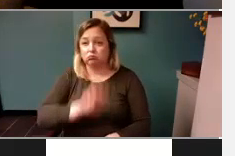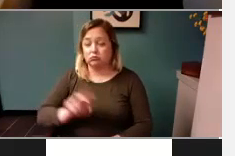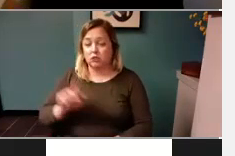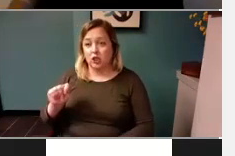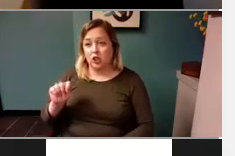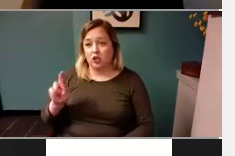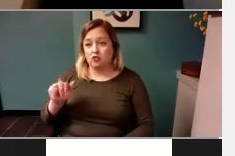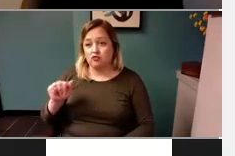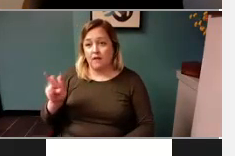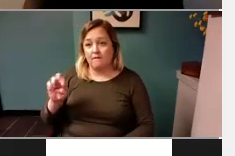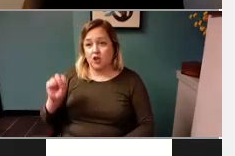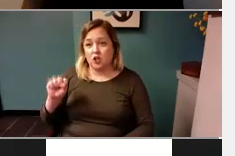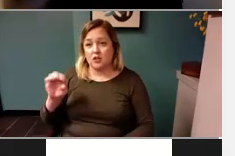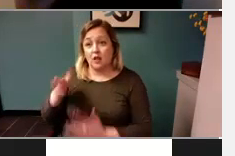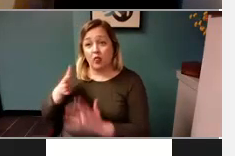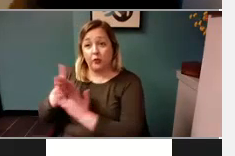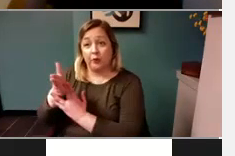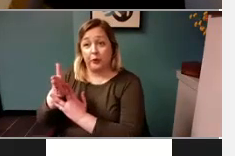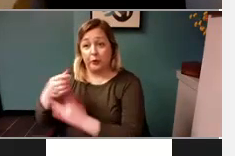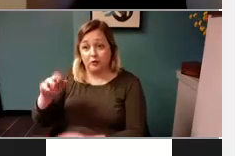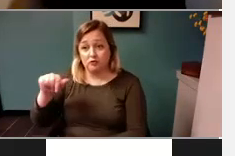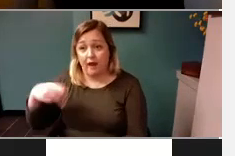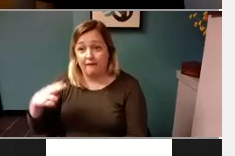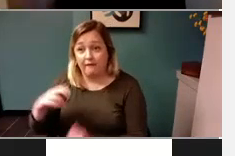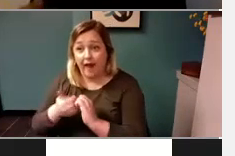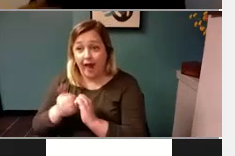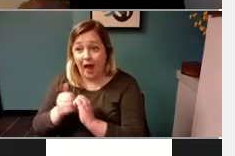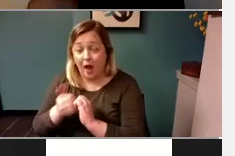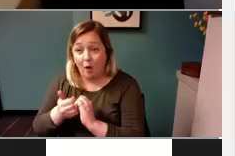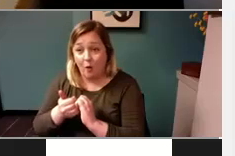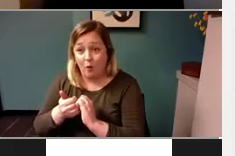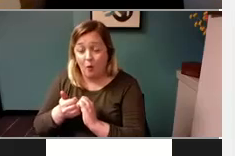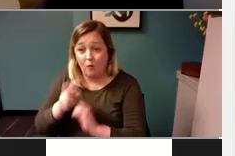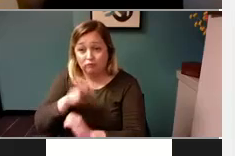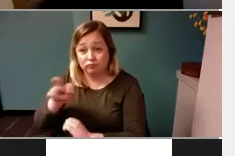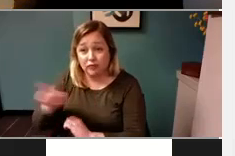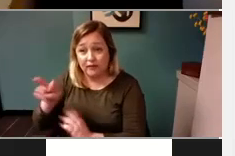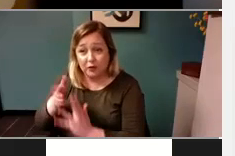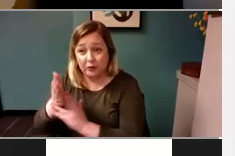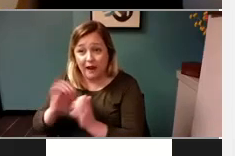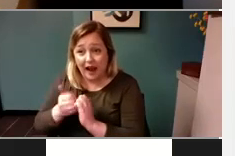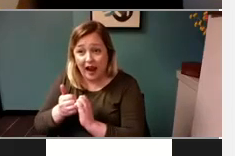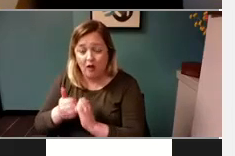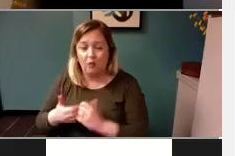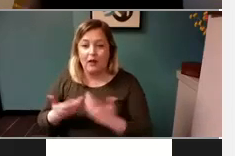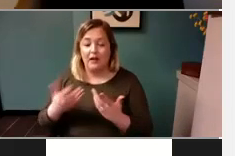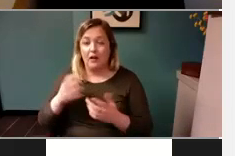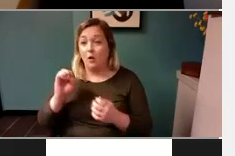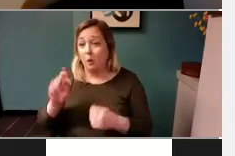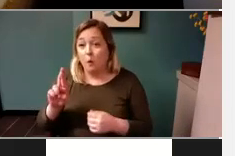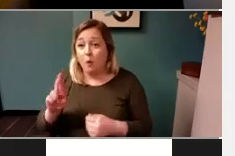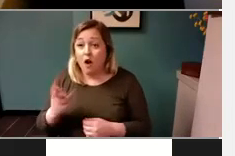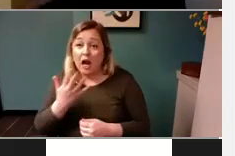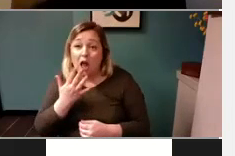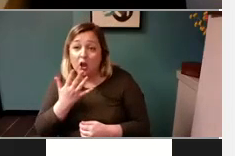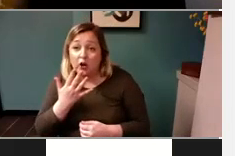I follow to get to that particular node? Or these sort of coloring algorithms or these algorithms. So essentially, we are going to